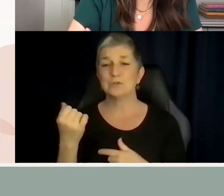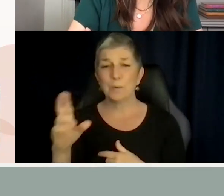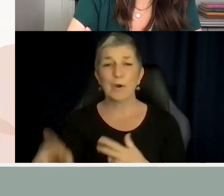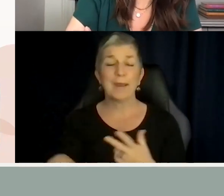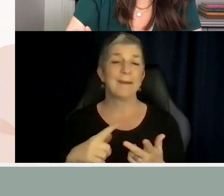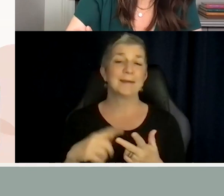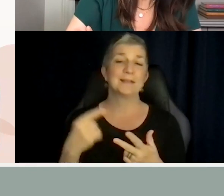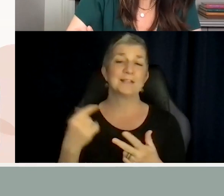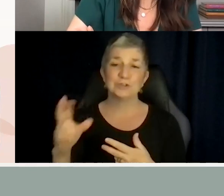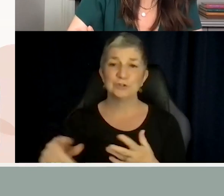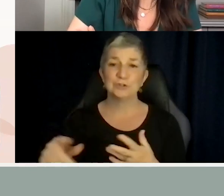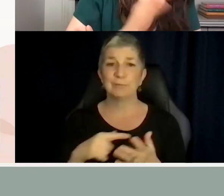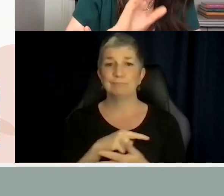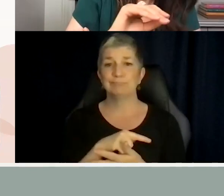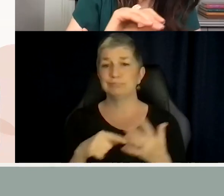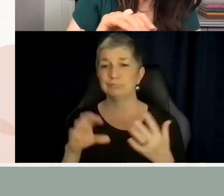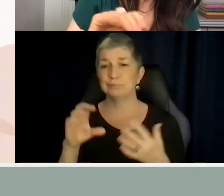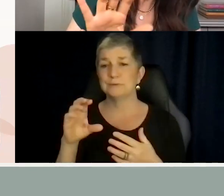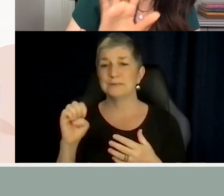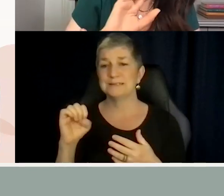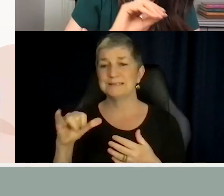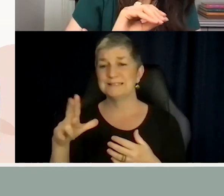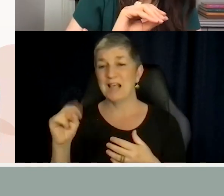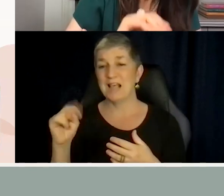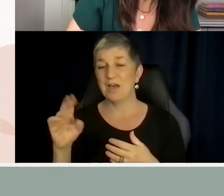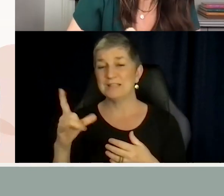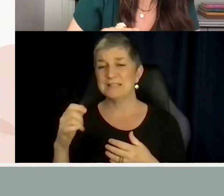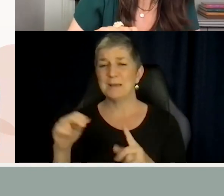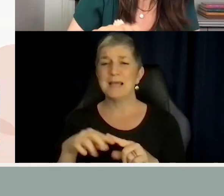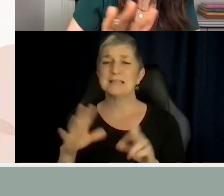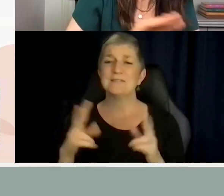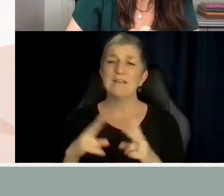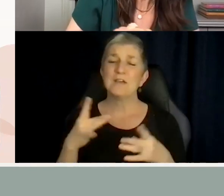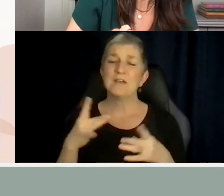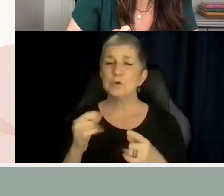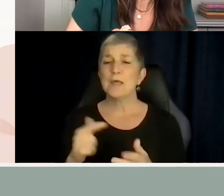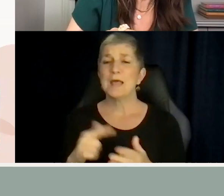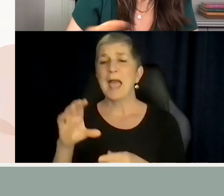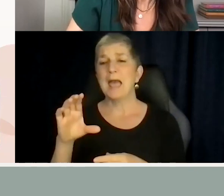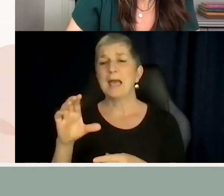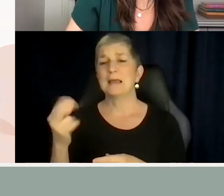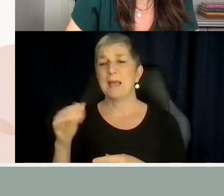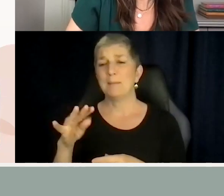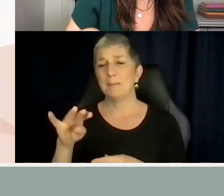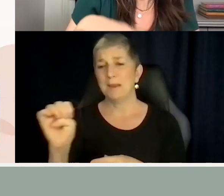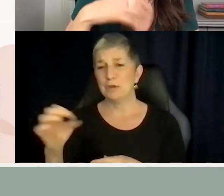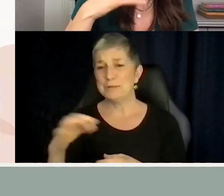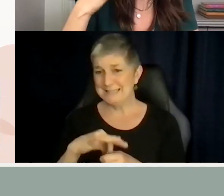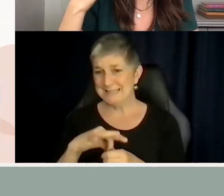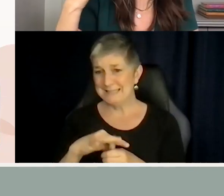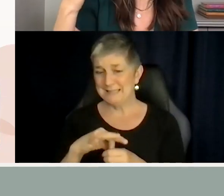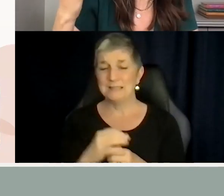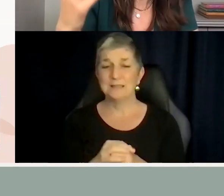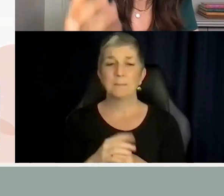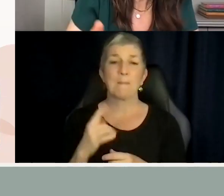anti-inflammatory properties. Ceylon cinnamon is very, very soothing, and chamomile tea, which is great before bed. It has